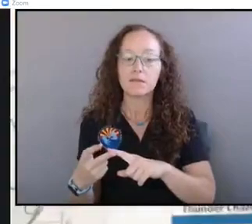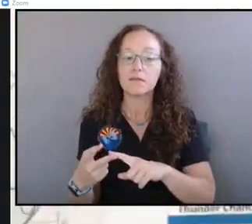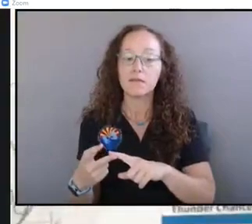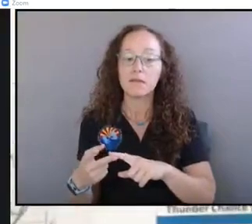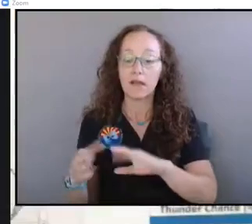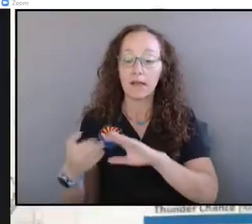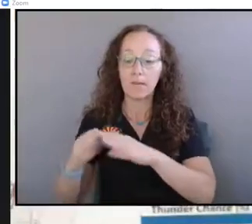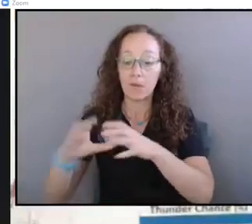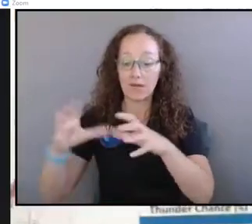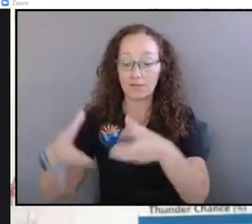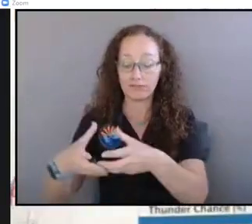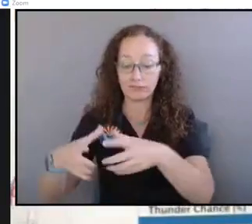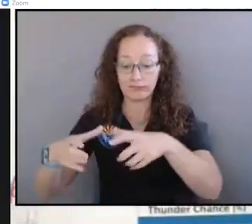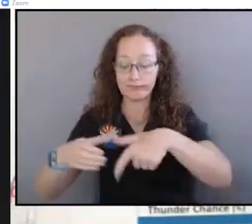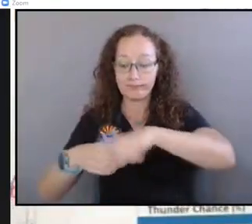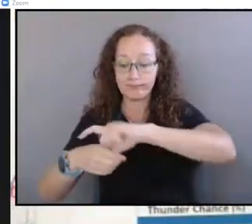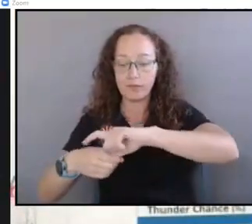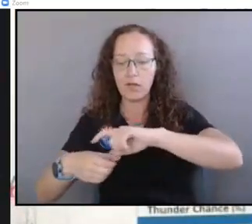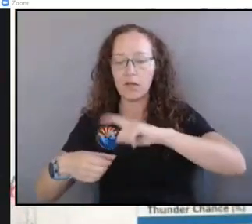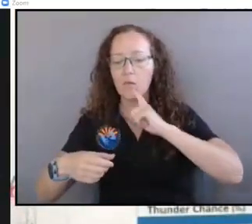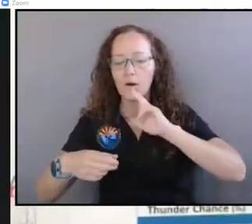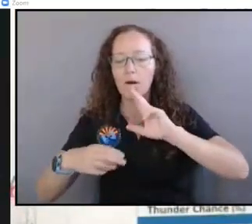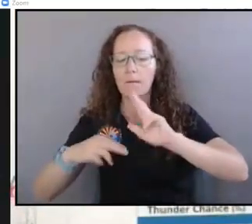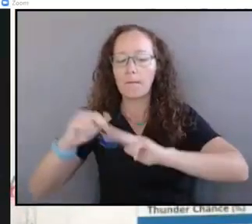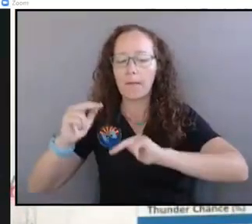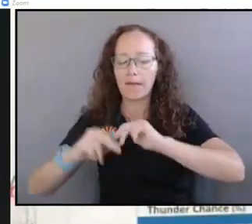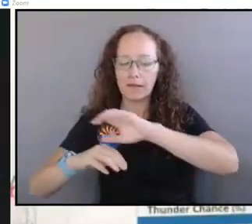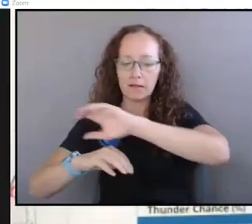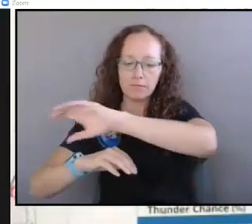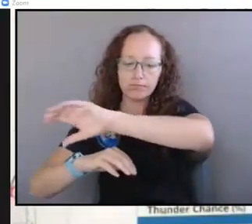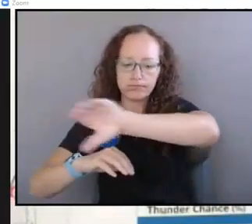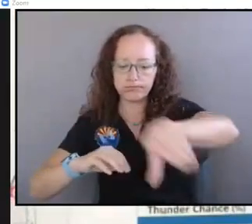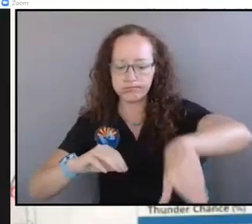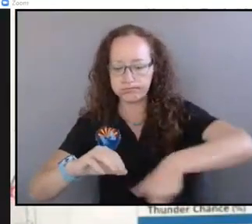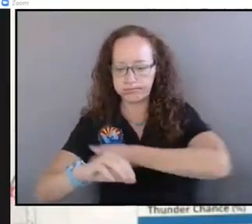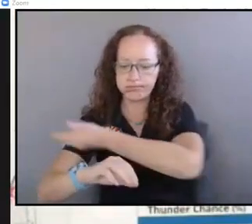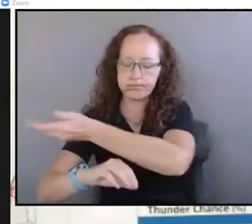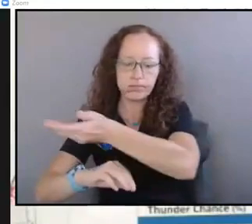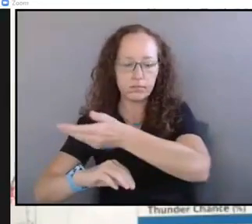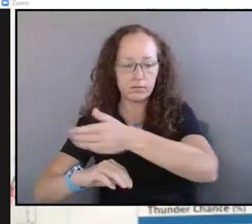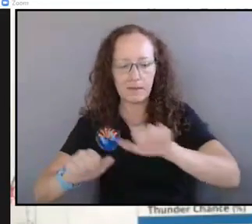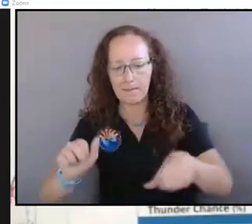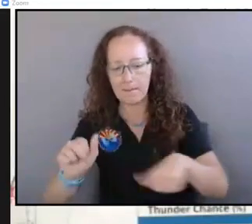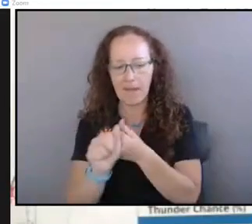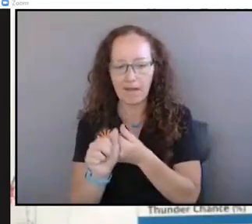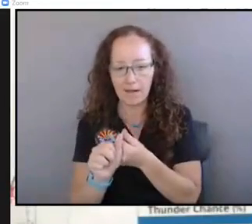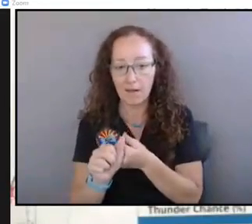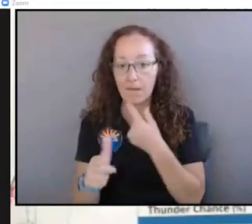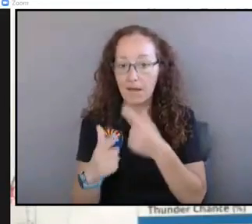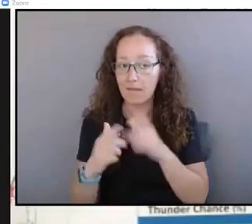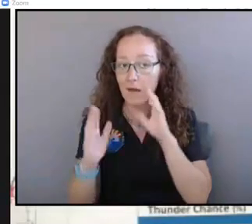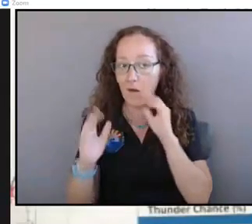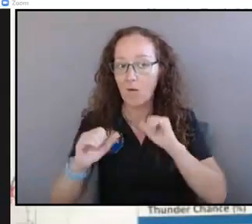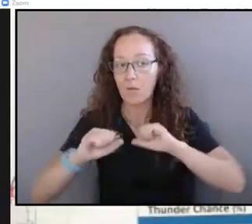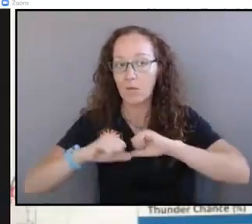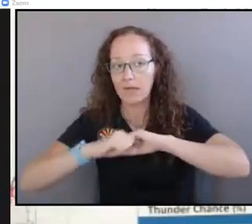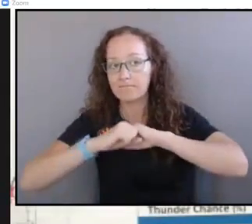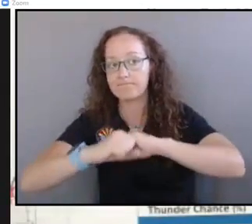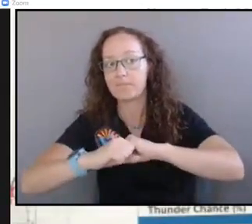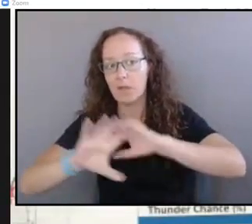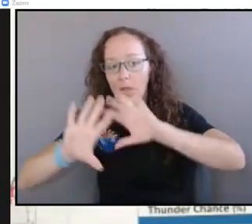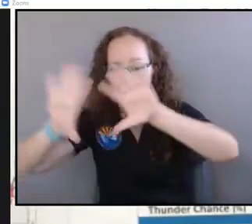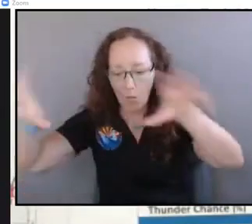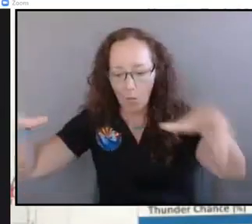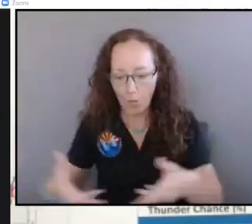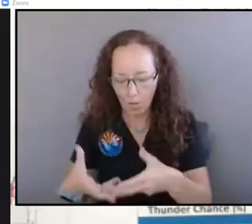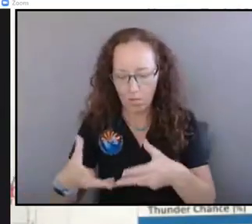so hopefully we can defend the whole community before the fire even gets there and we don't have to implement our structure protection. So hopefully that answered